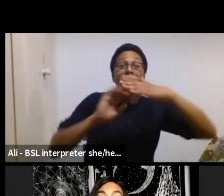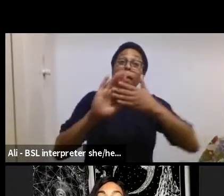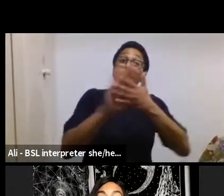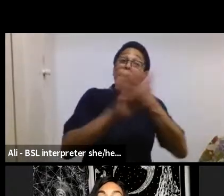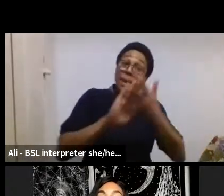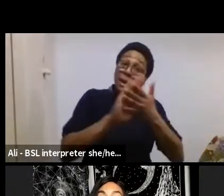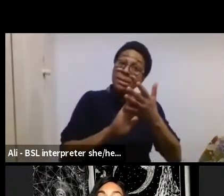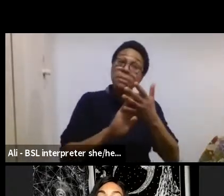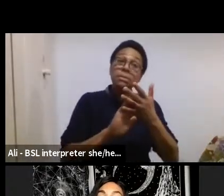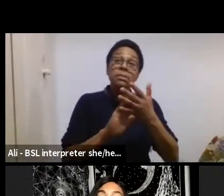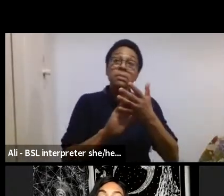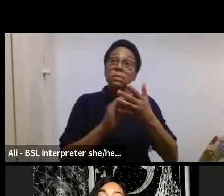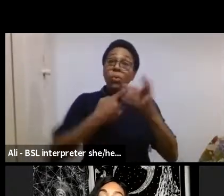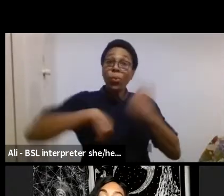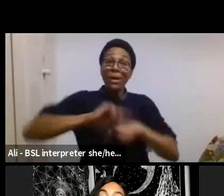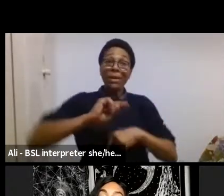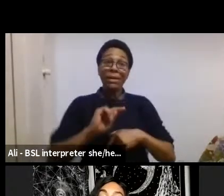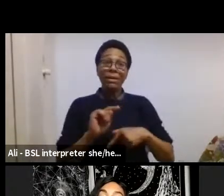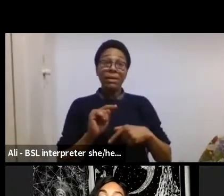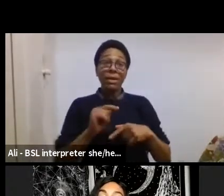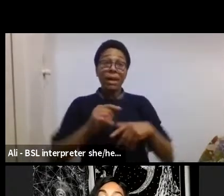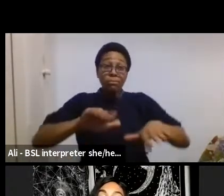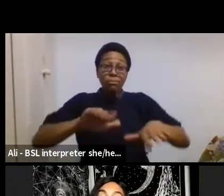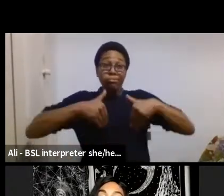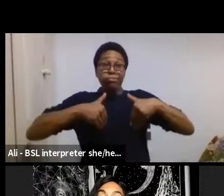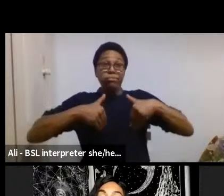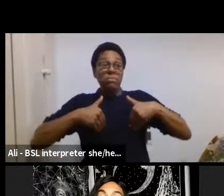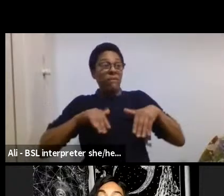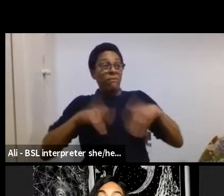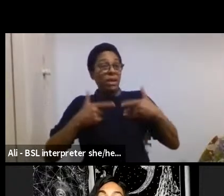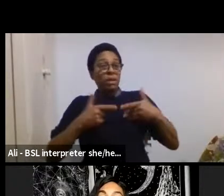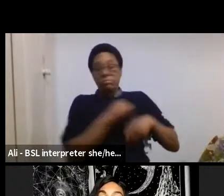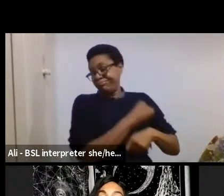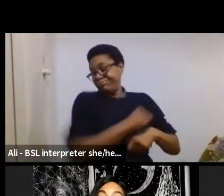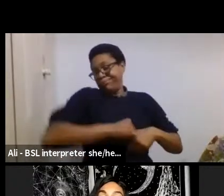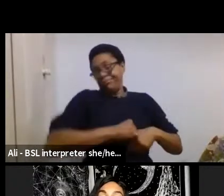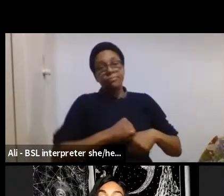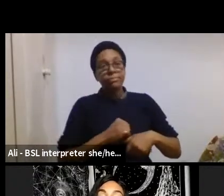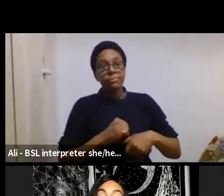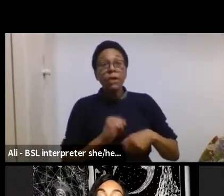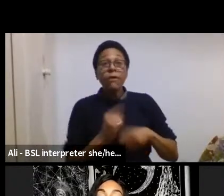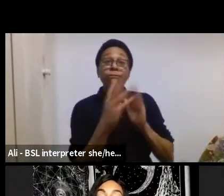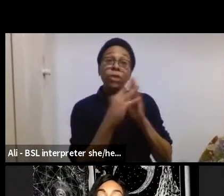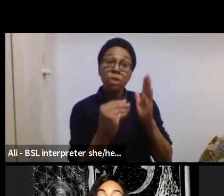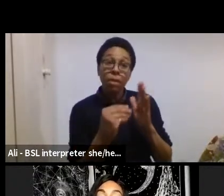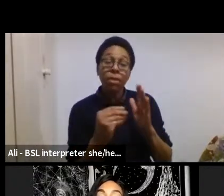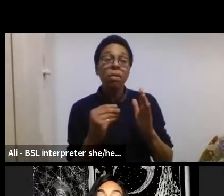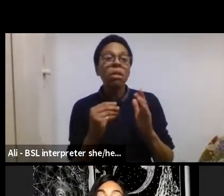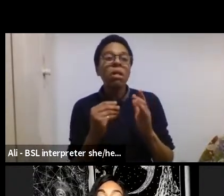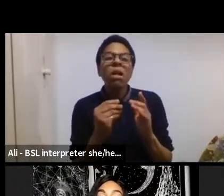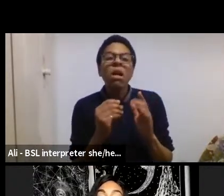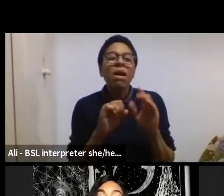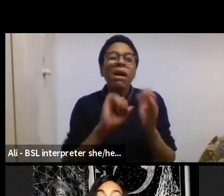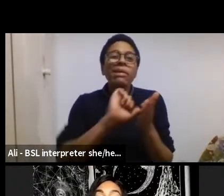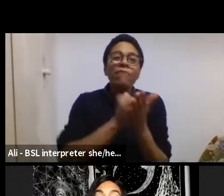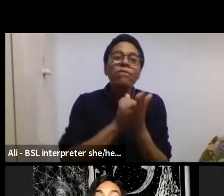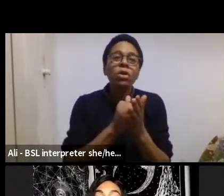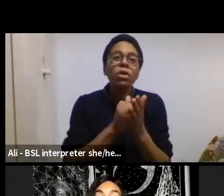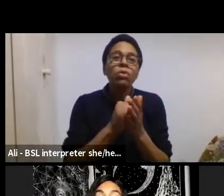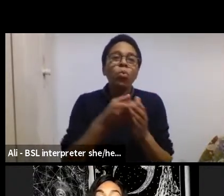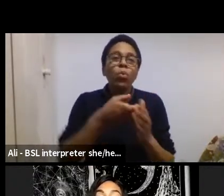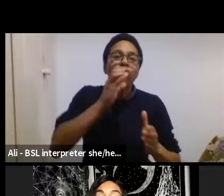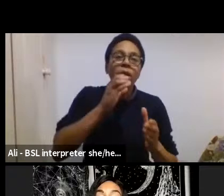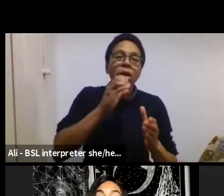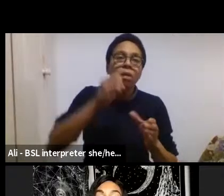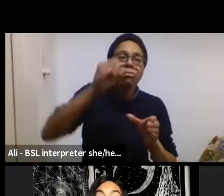I said before, isolated, and like you're not getting the joke, you're like outside of this big thing that people understand, and you just don't get